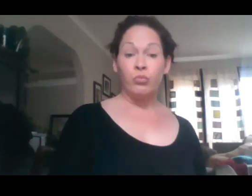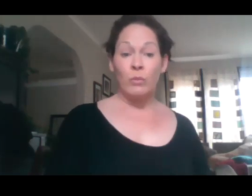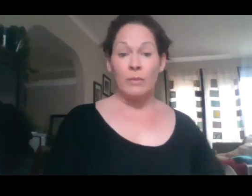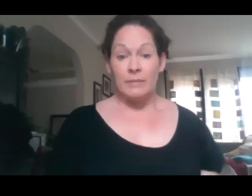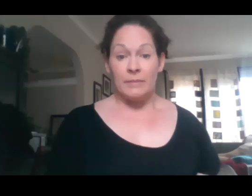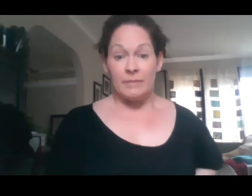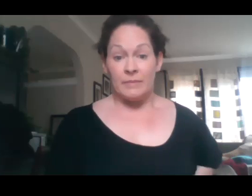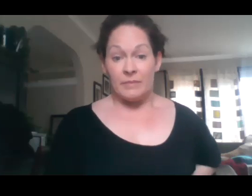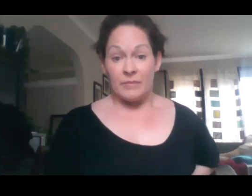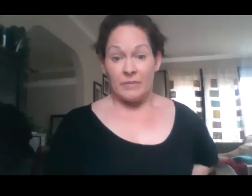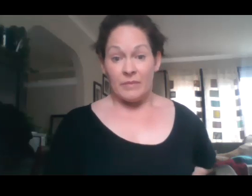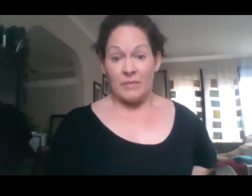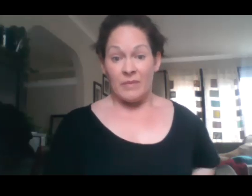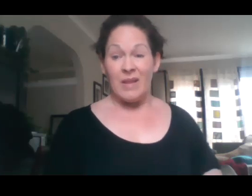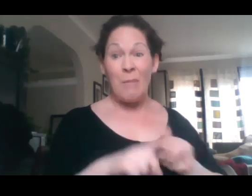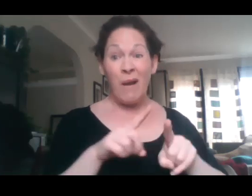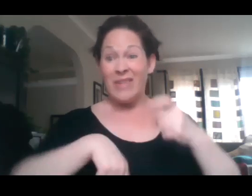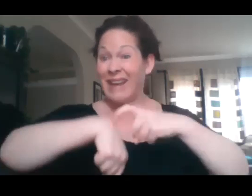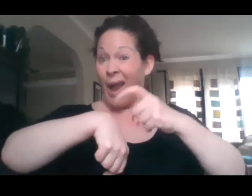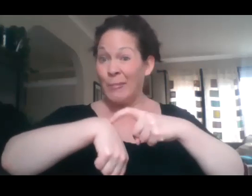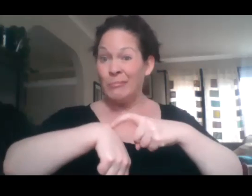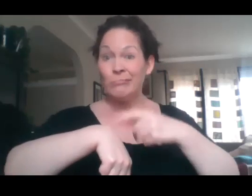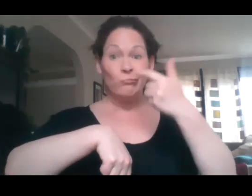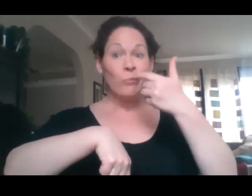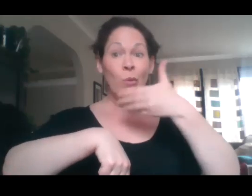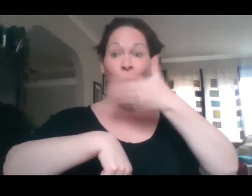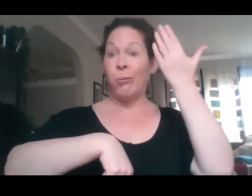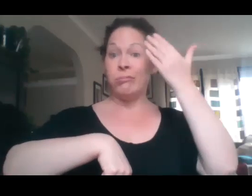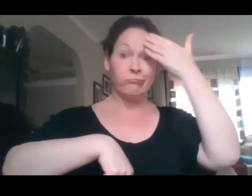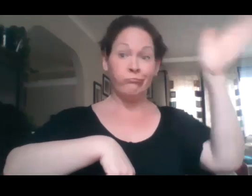the model, but you need to find the time.